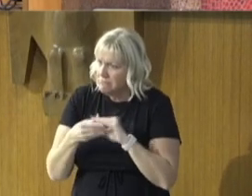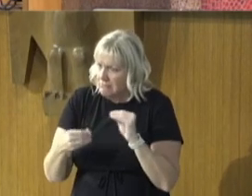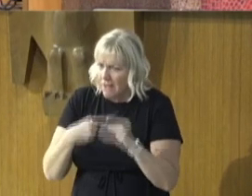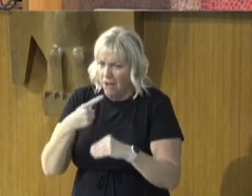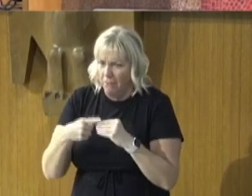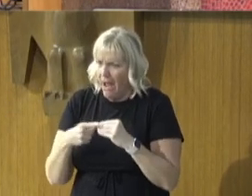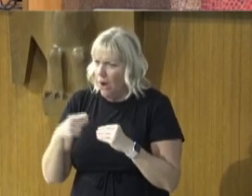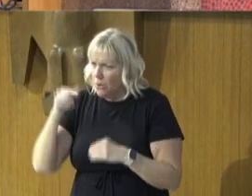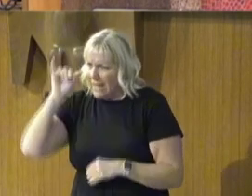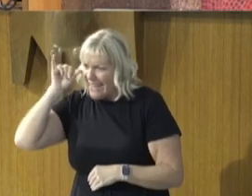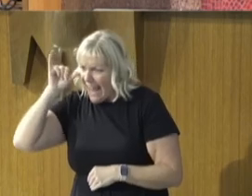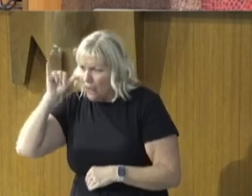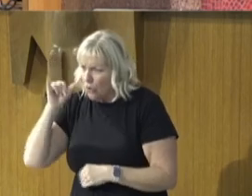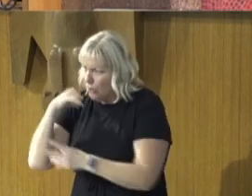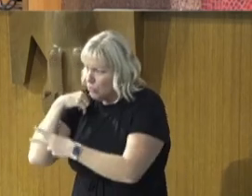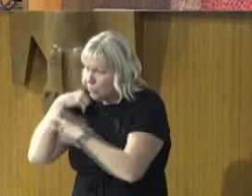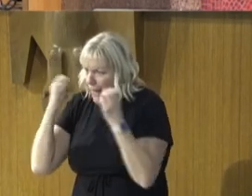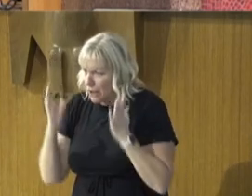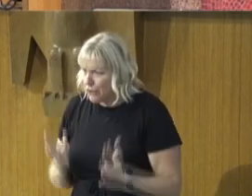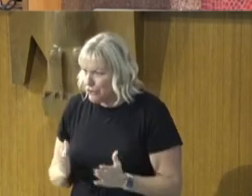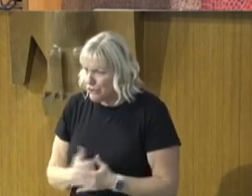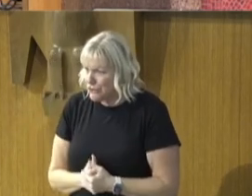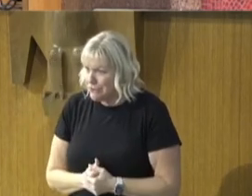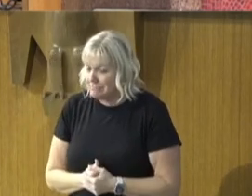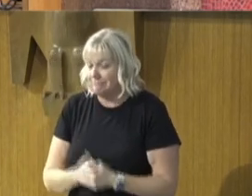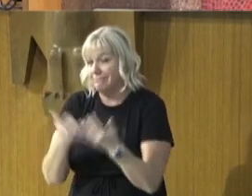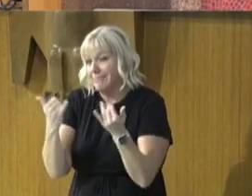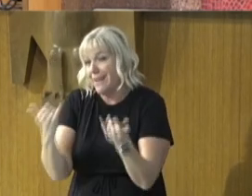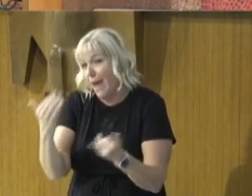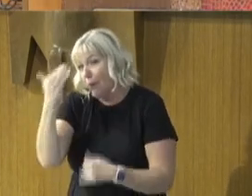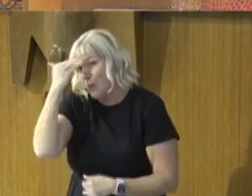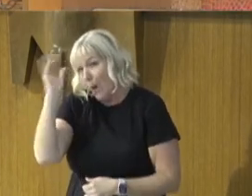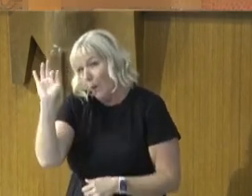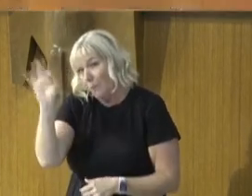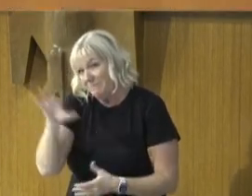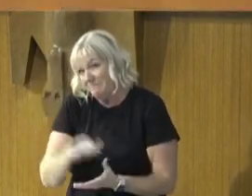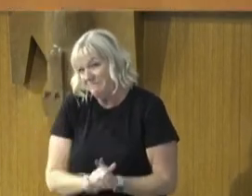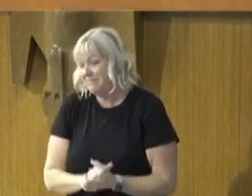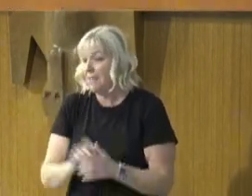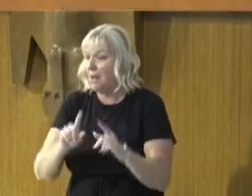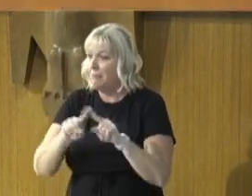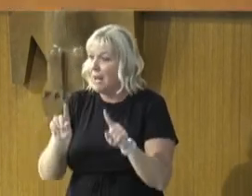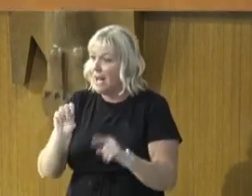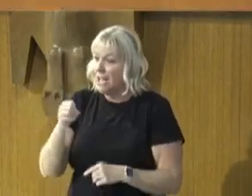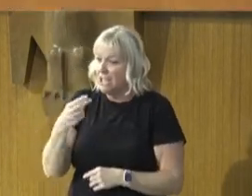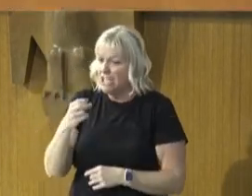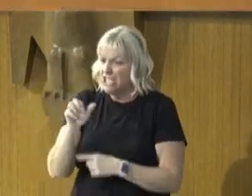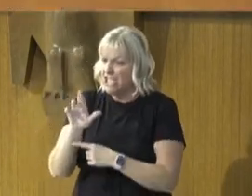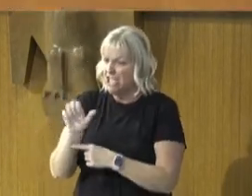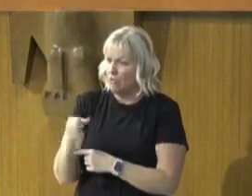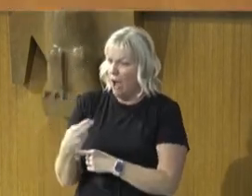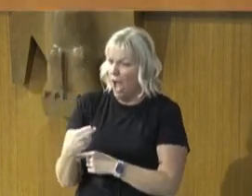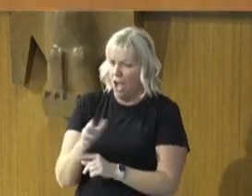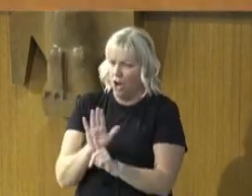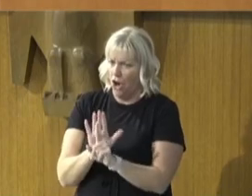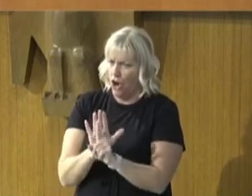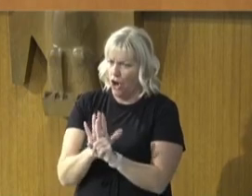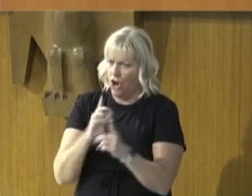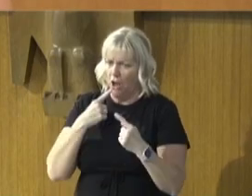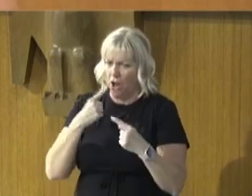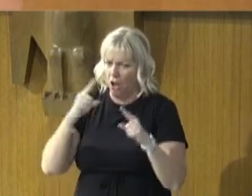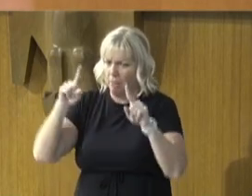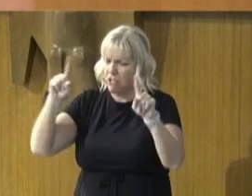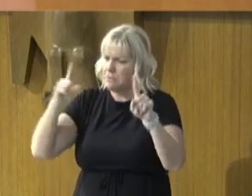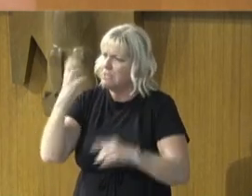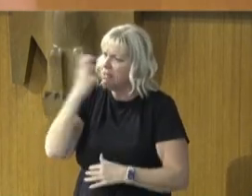cattle raiders? Well, now you know. But this is why She-Ra's accomplishments are all the more amazing.